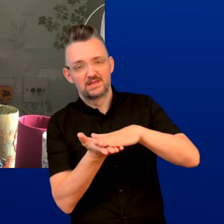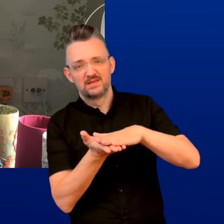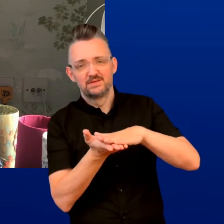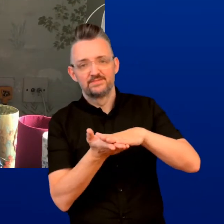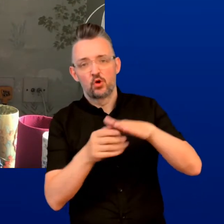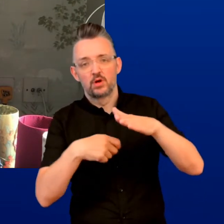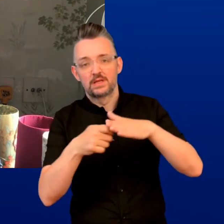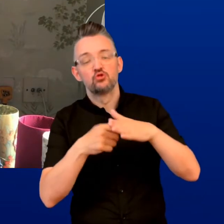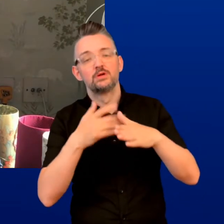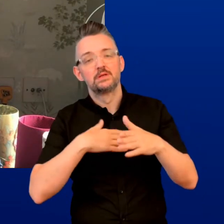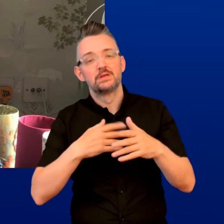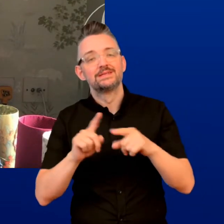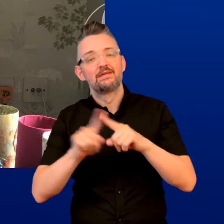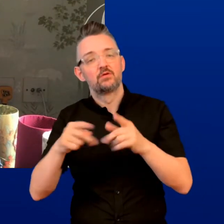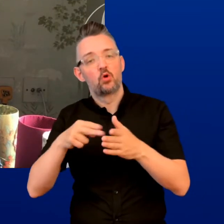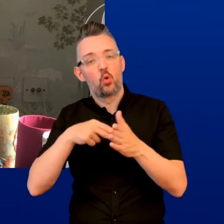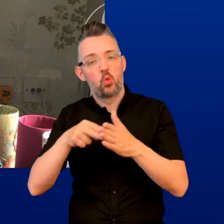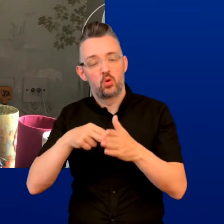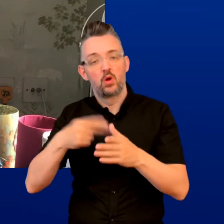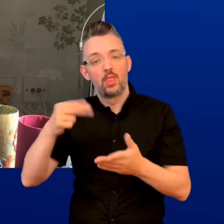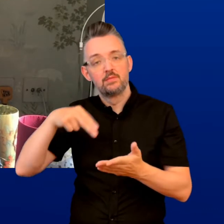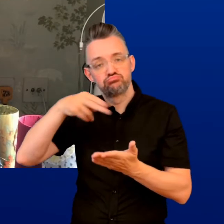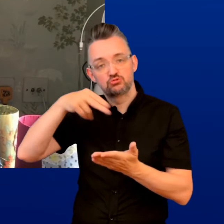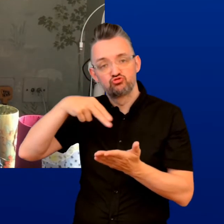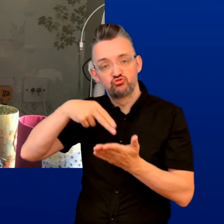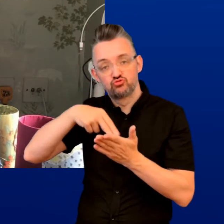right. So you'll need a wee brush.